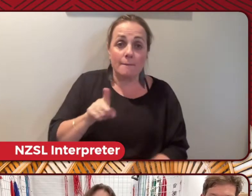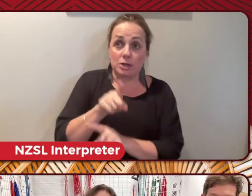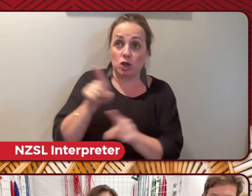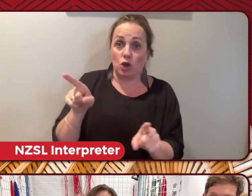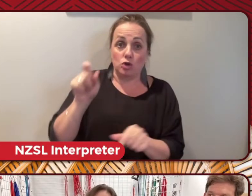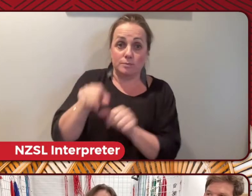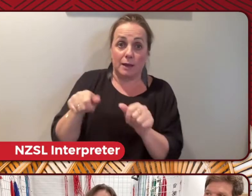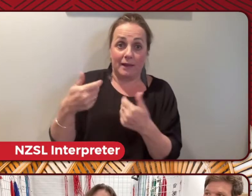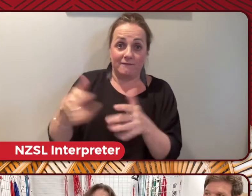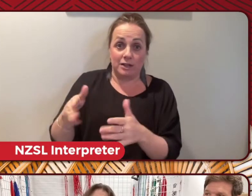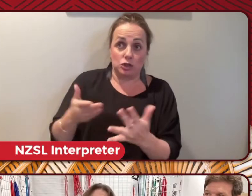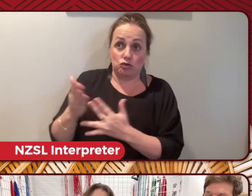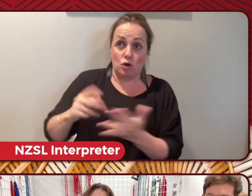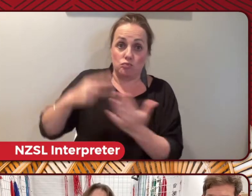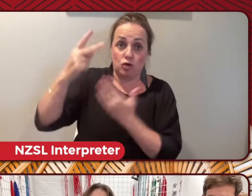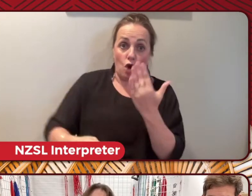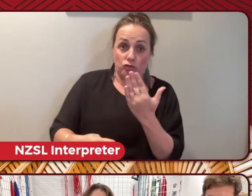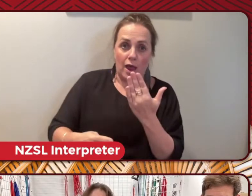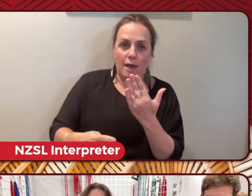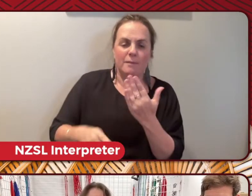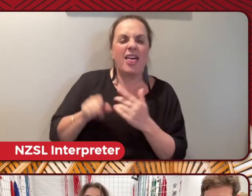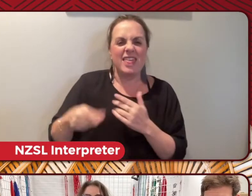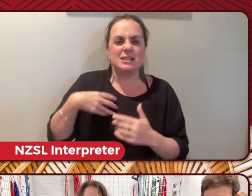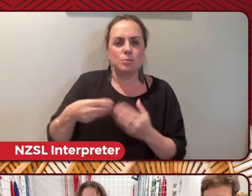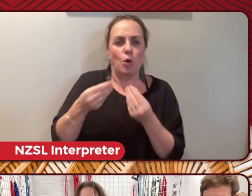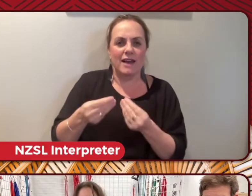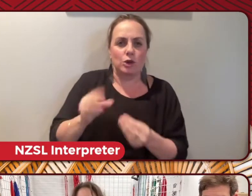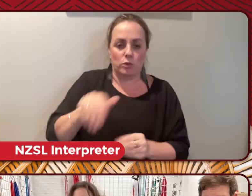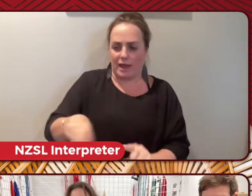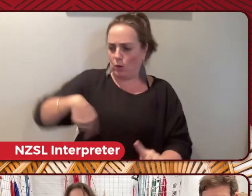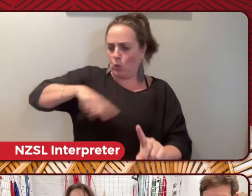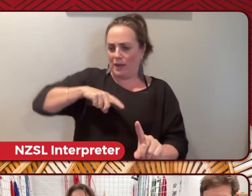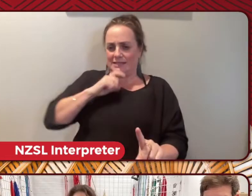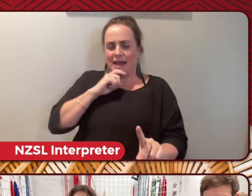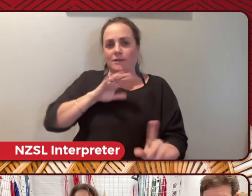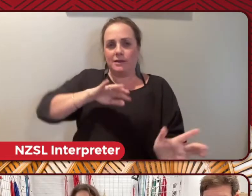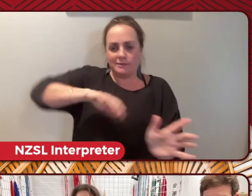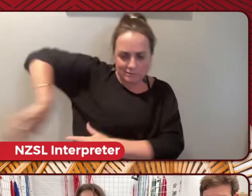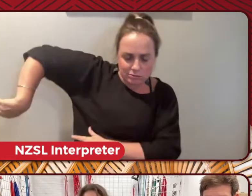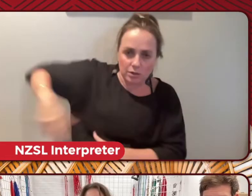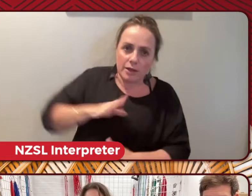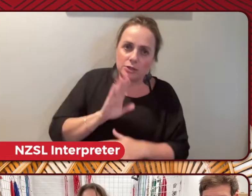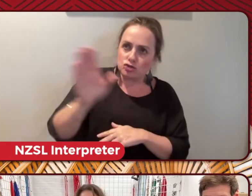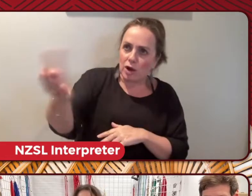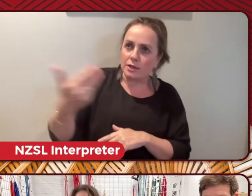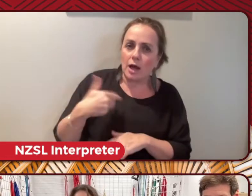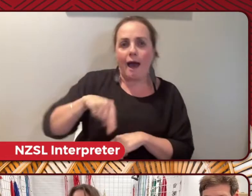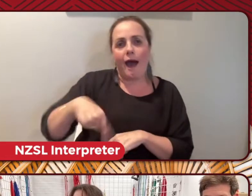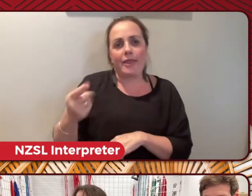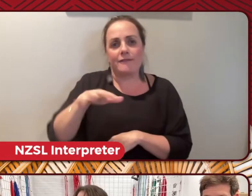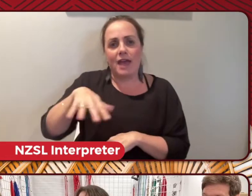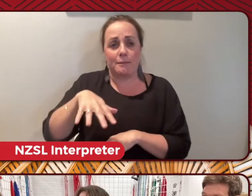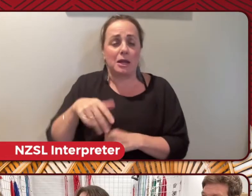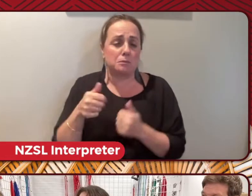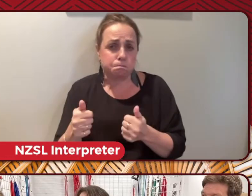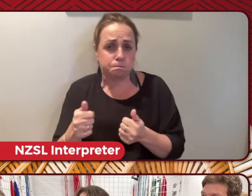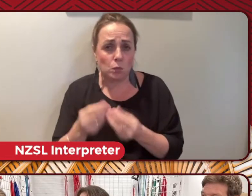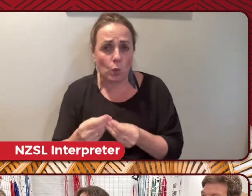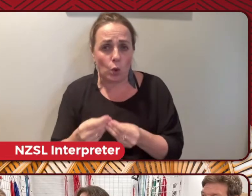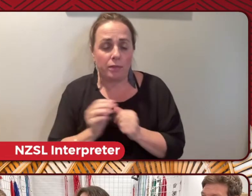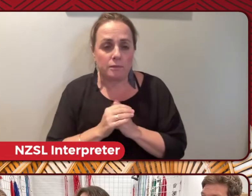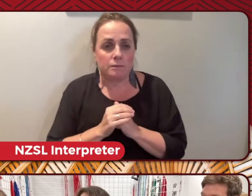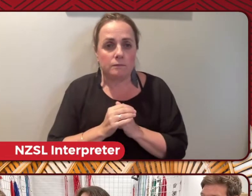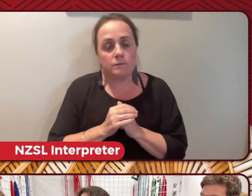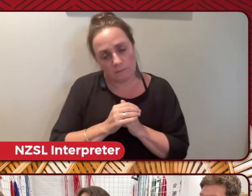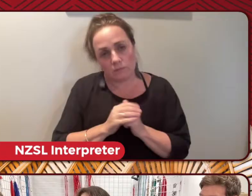it, I tend to find more valuable than us just as practitioners explaining it as well. Yeah. And Emily speaking, I know there's been